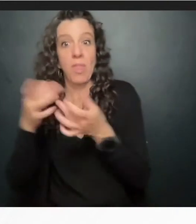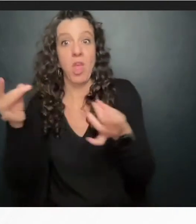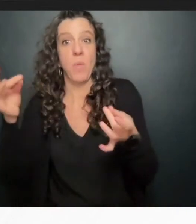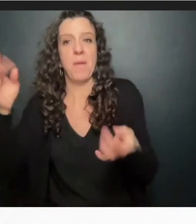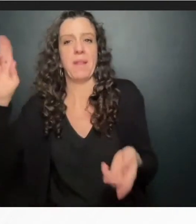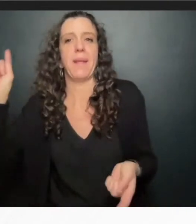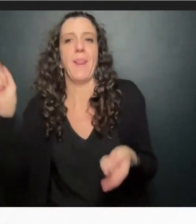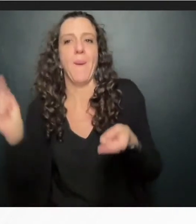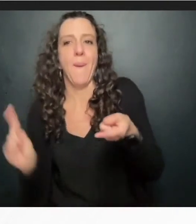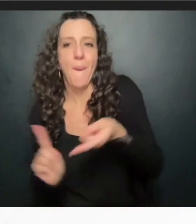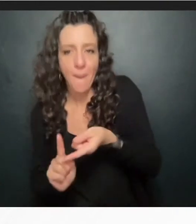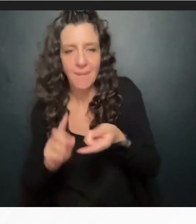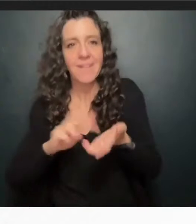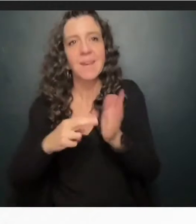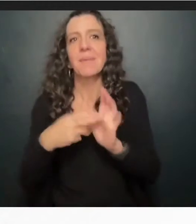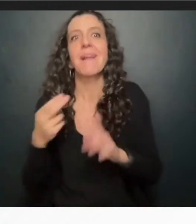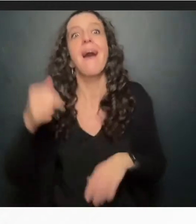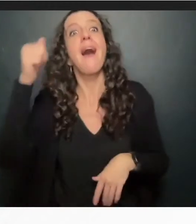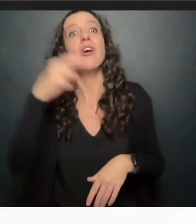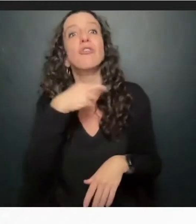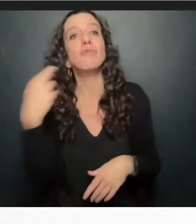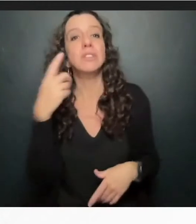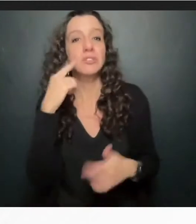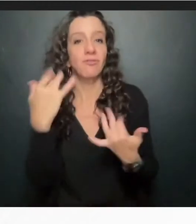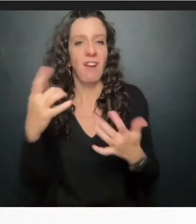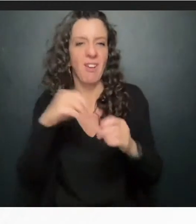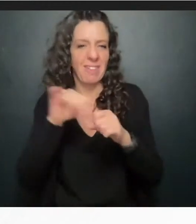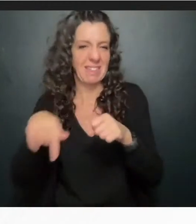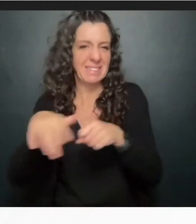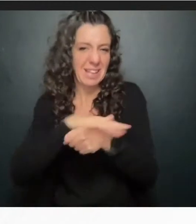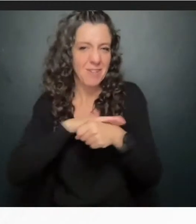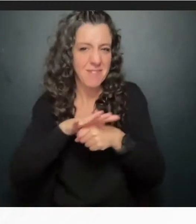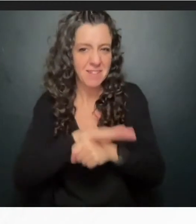a heightened fire threat across the area.